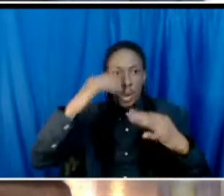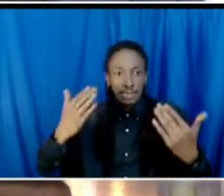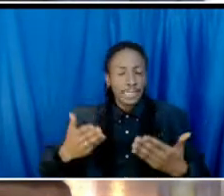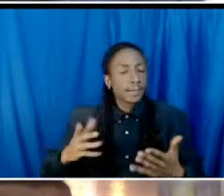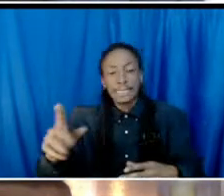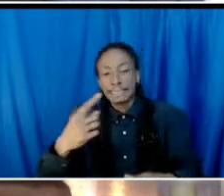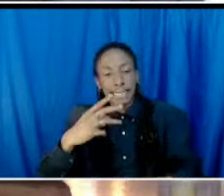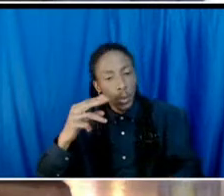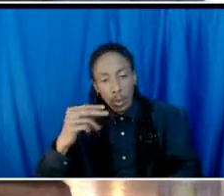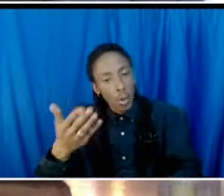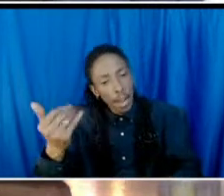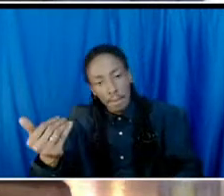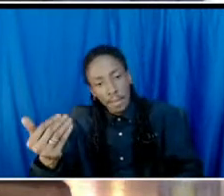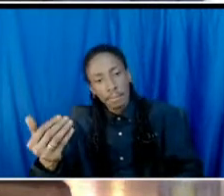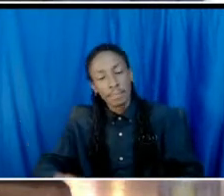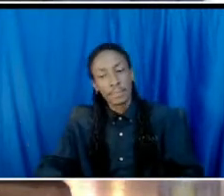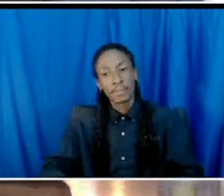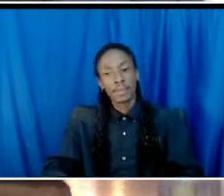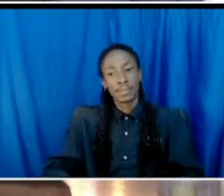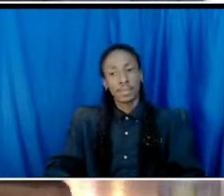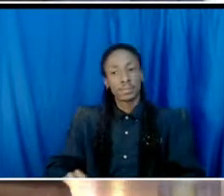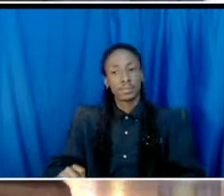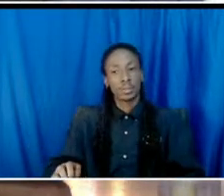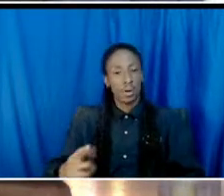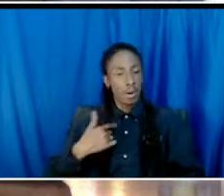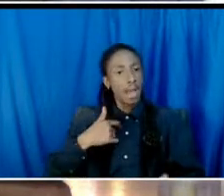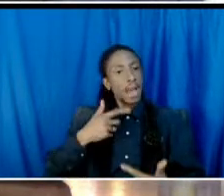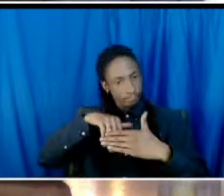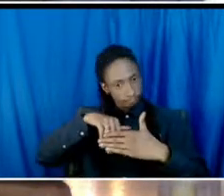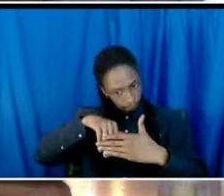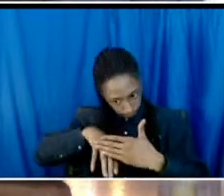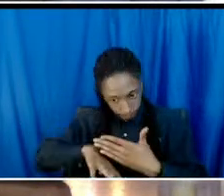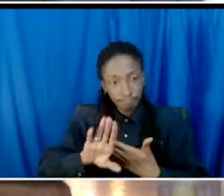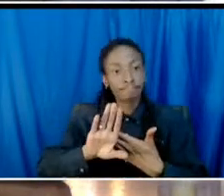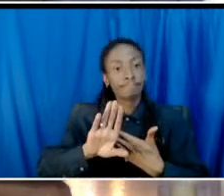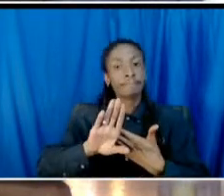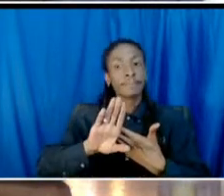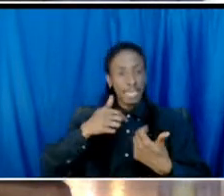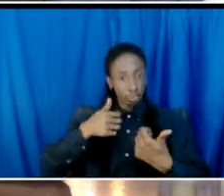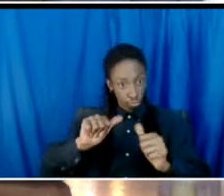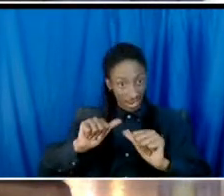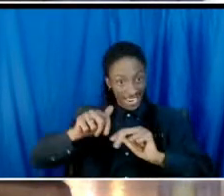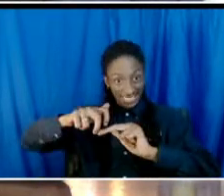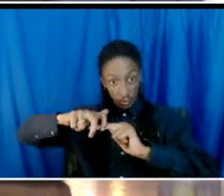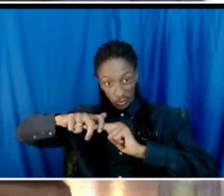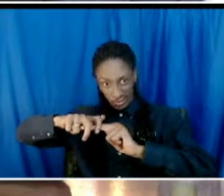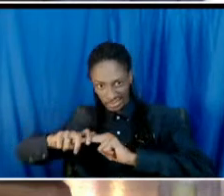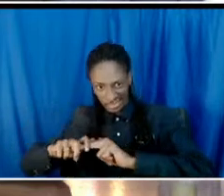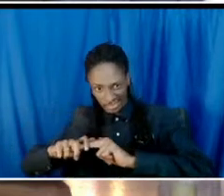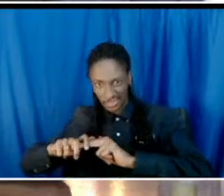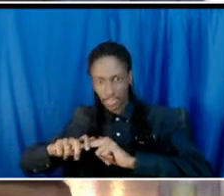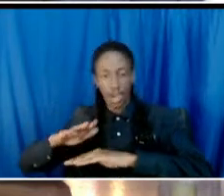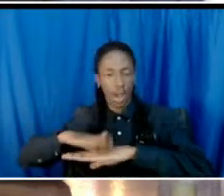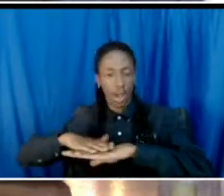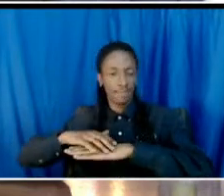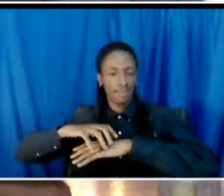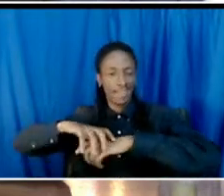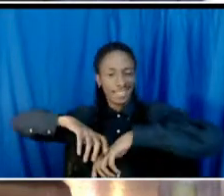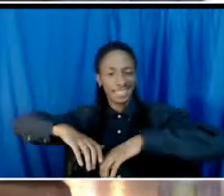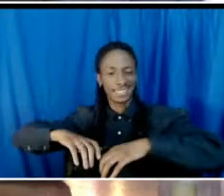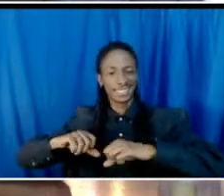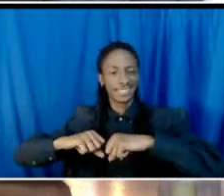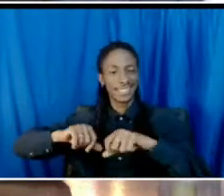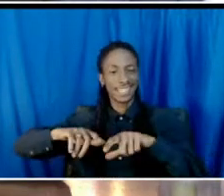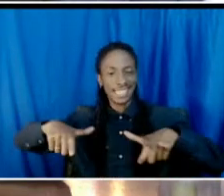just come in, come in, come in. And so I went in. I attempted to take a seat on one of the couches that are behind the